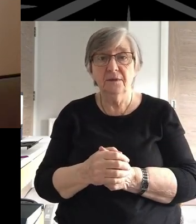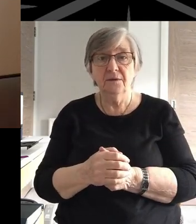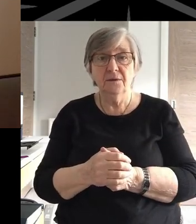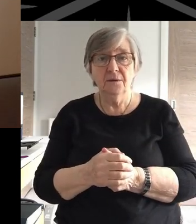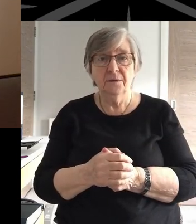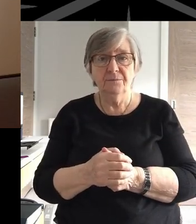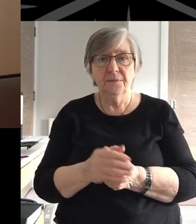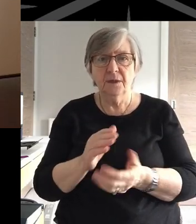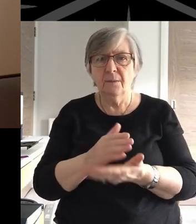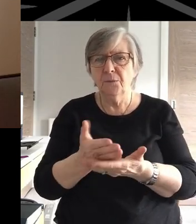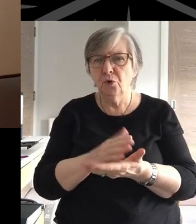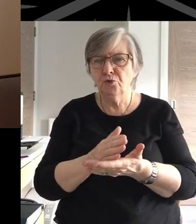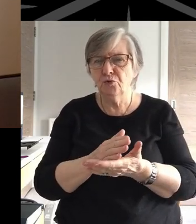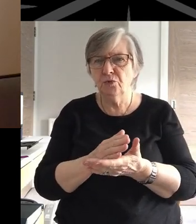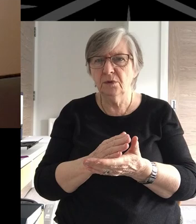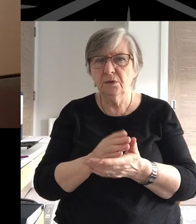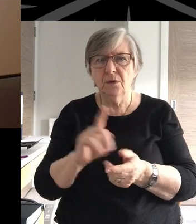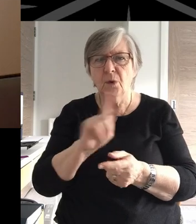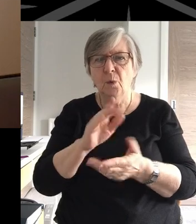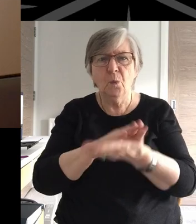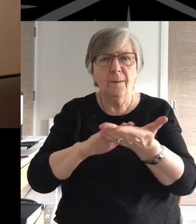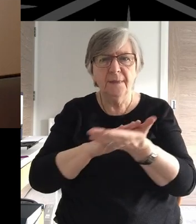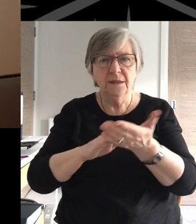So I'm not sure what the vines are meant to represent, though.